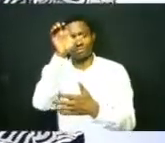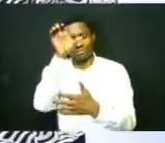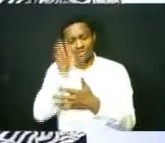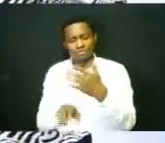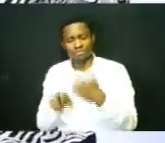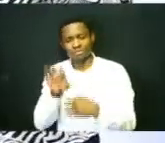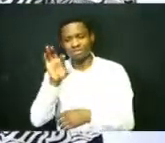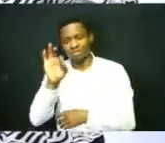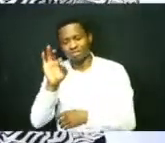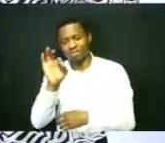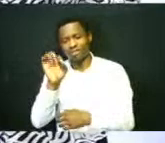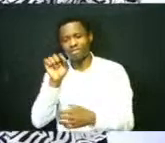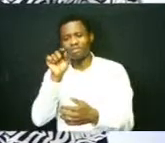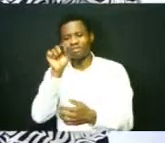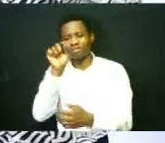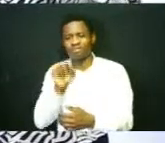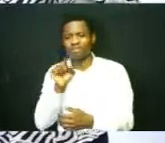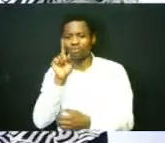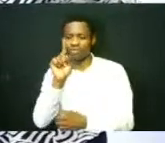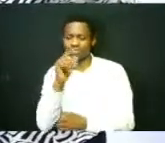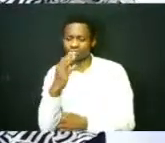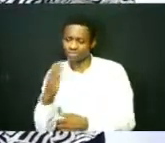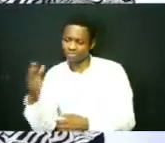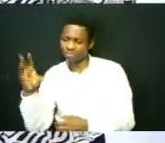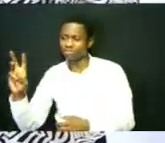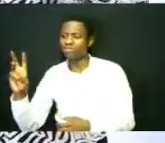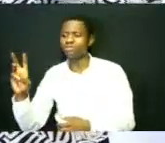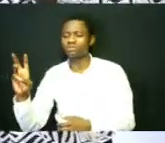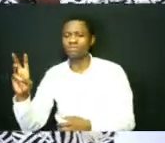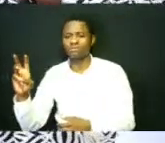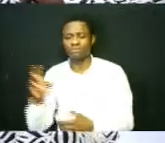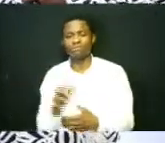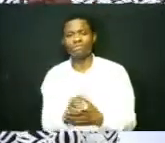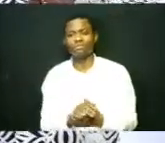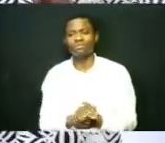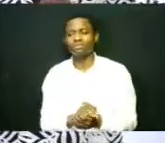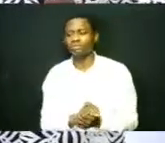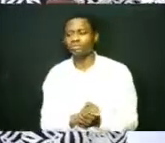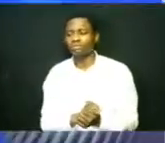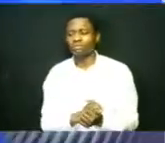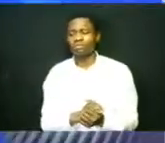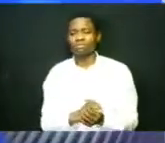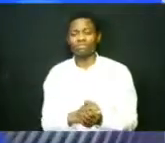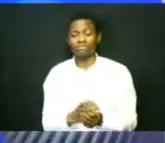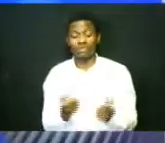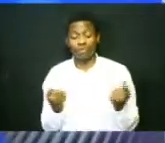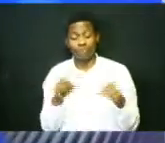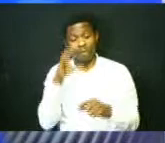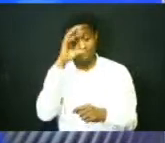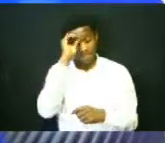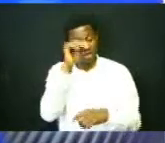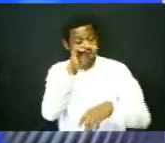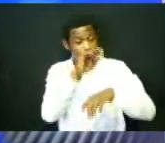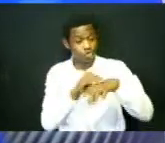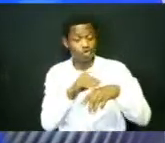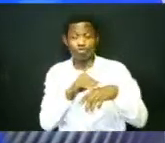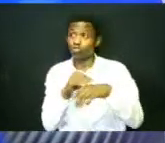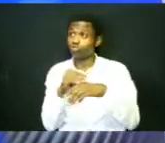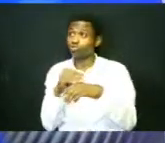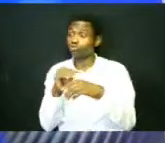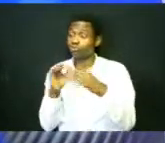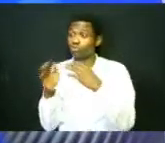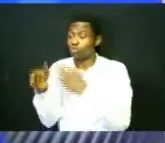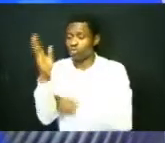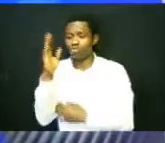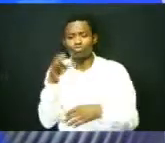9 verse 1 to 6, when a man is called by God to do great work for God, when